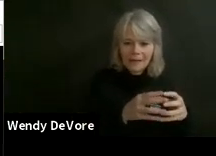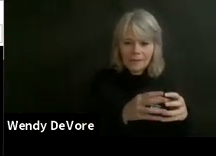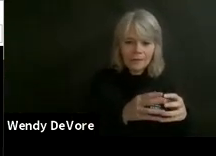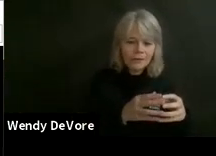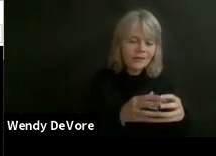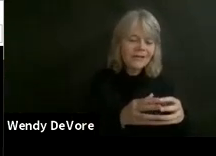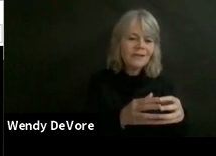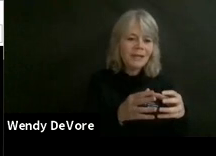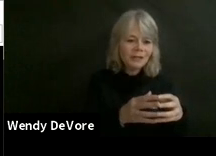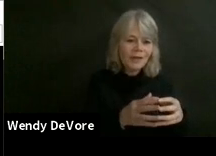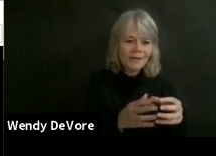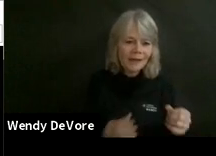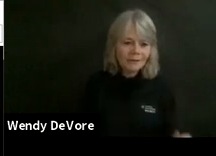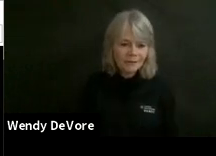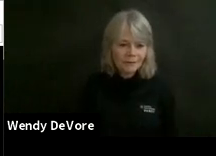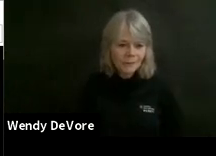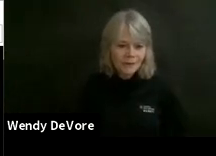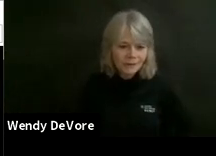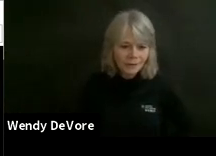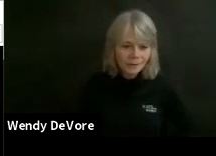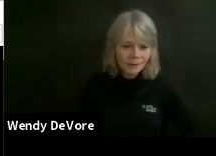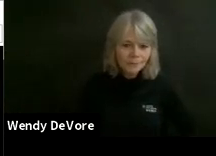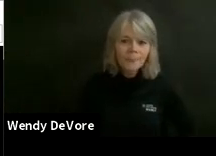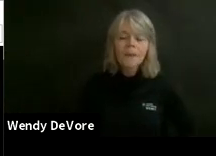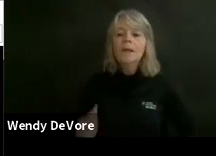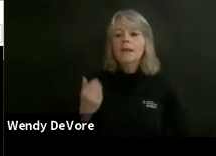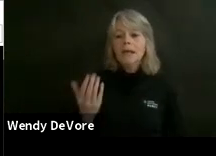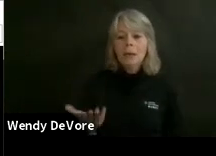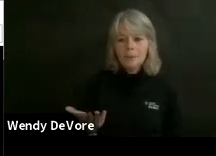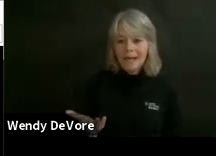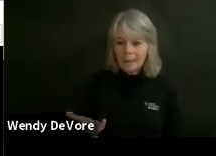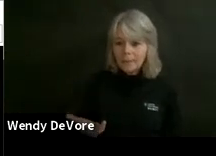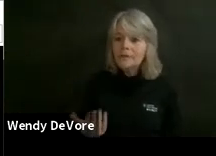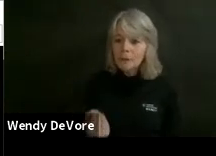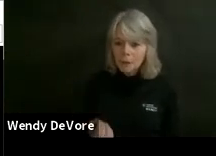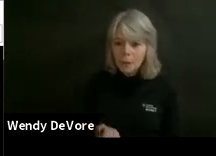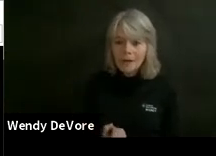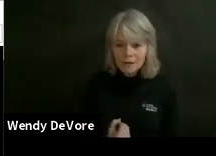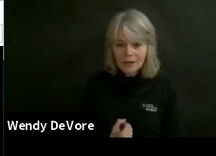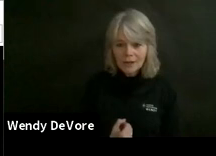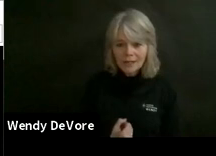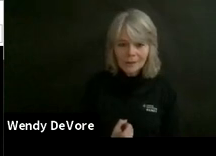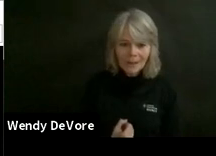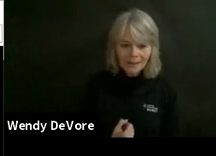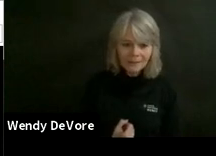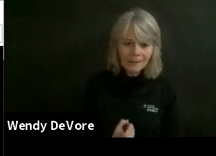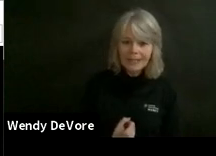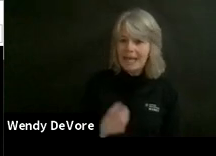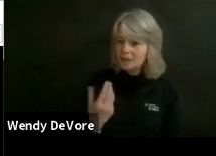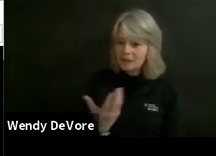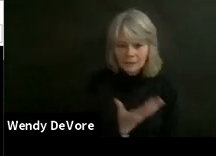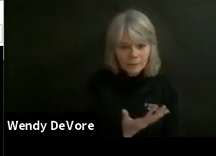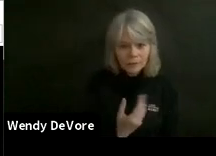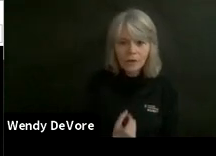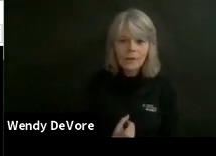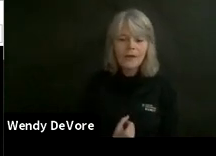That individual just needs to make sure they have access to the interpreter. It would be helpful if you could wear the transparent mask,